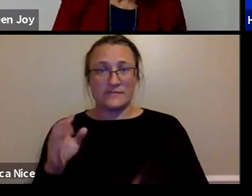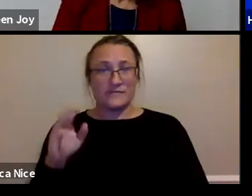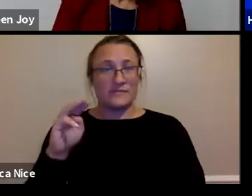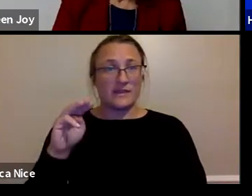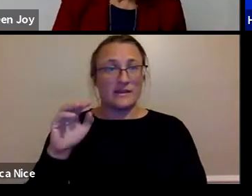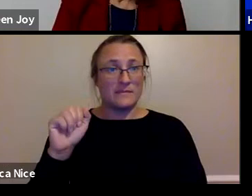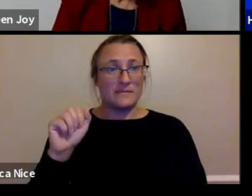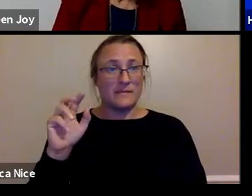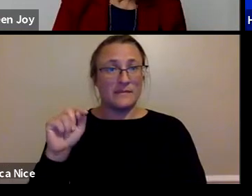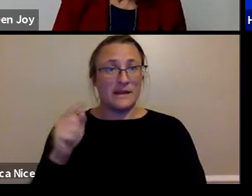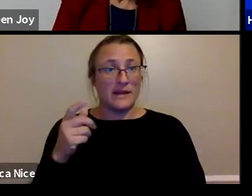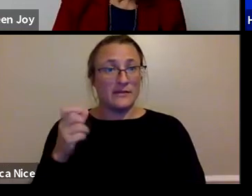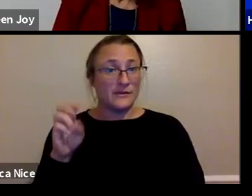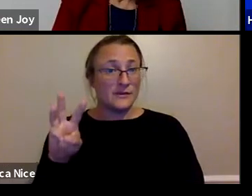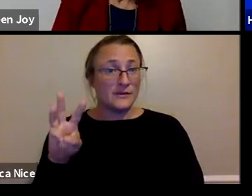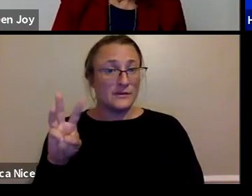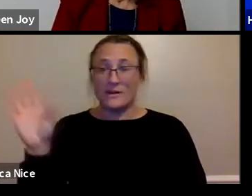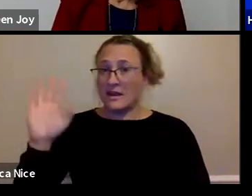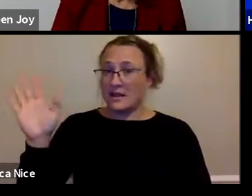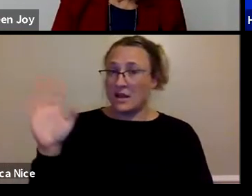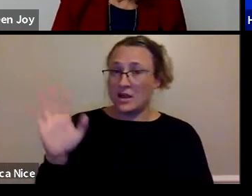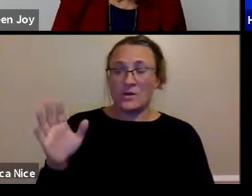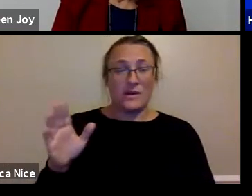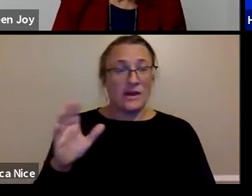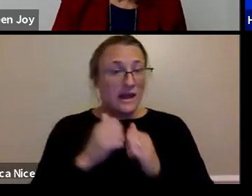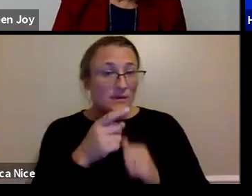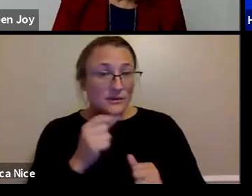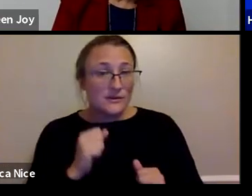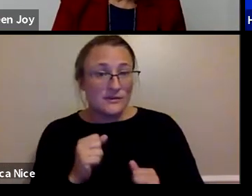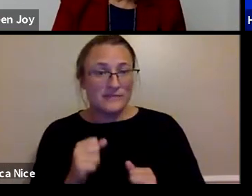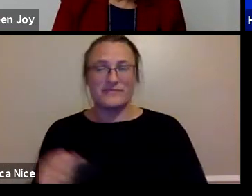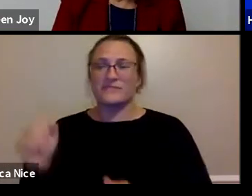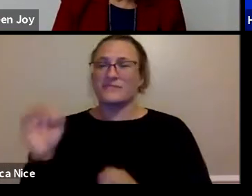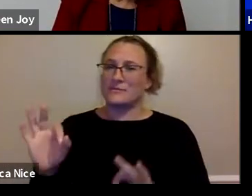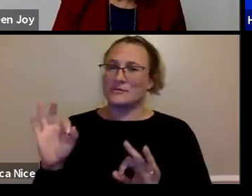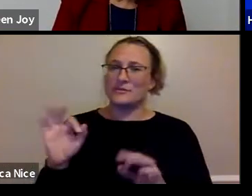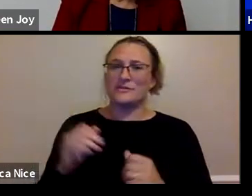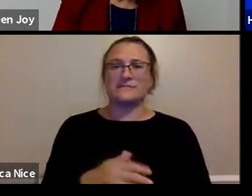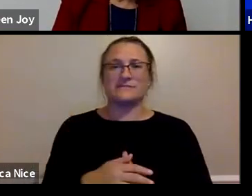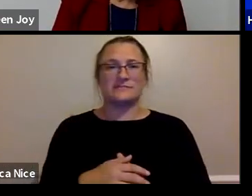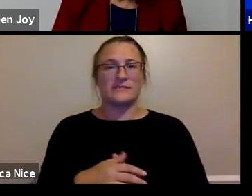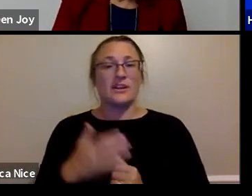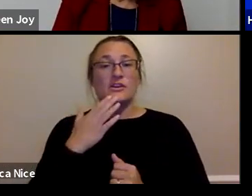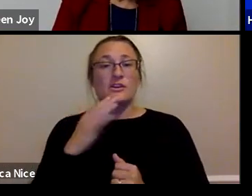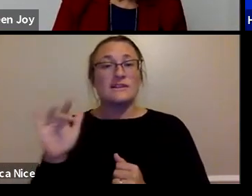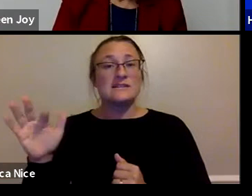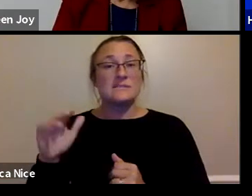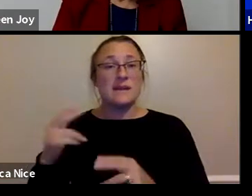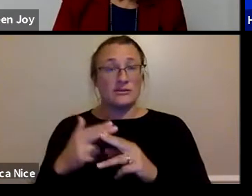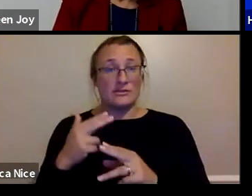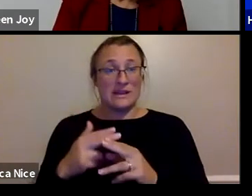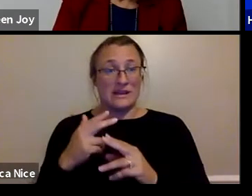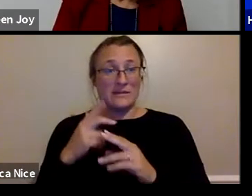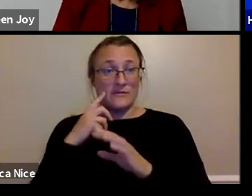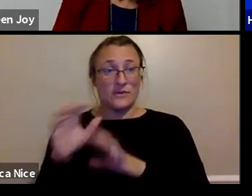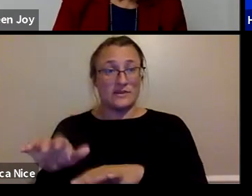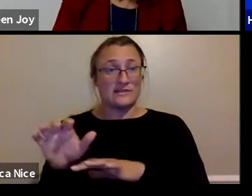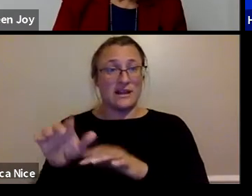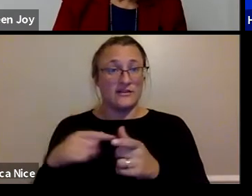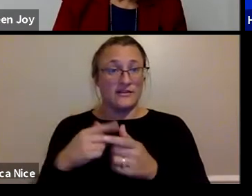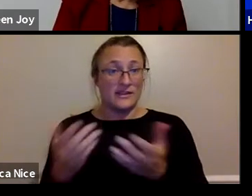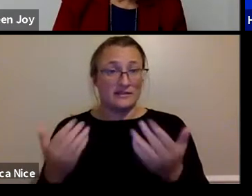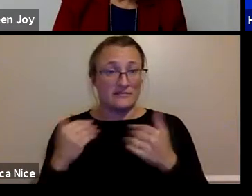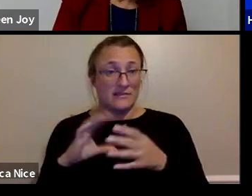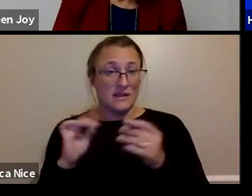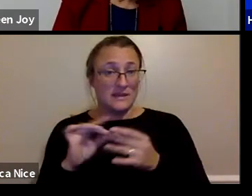Matthew. Hello. Hello. How are you? I'm doing well. Good. Spell your name for the stenographer and let us have your